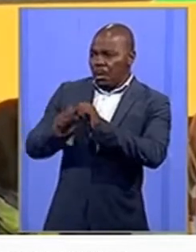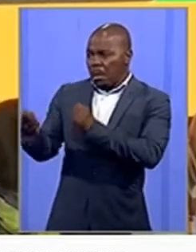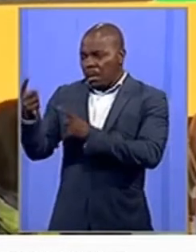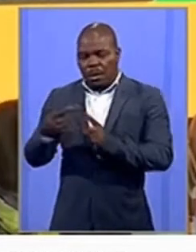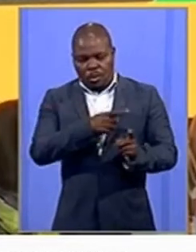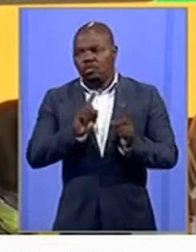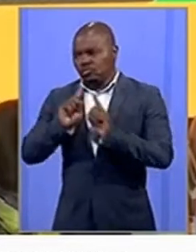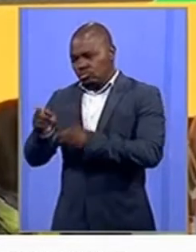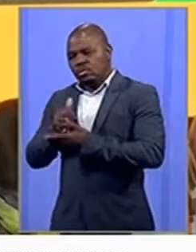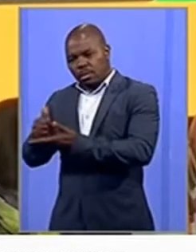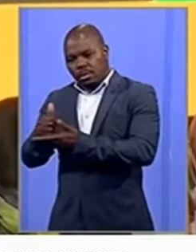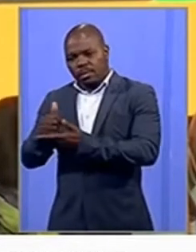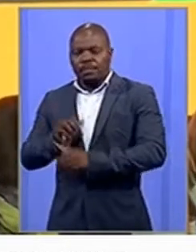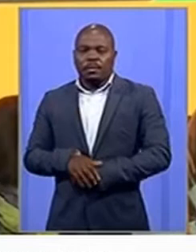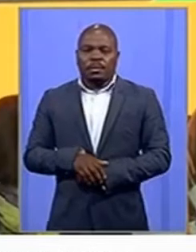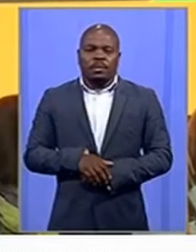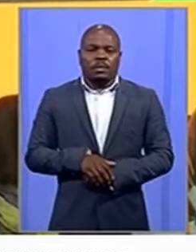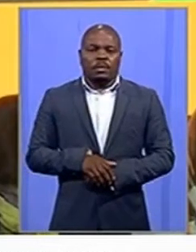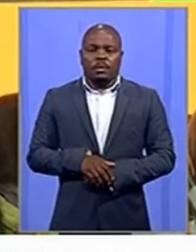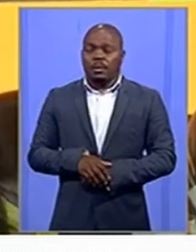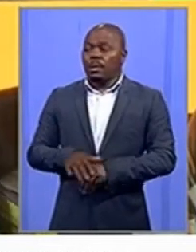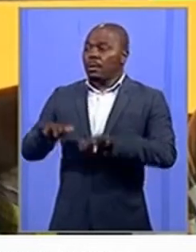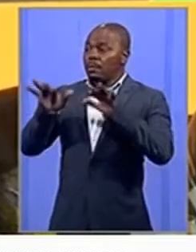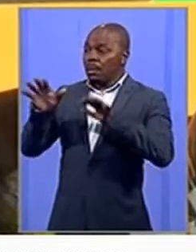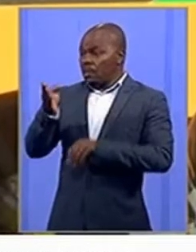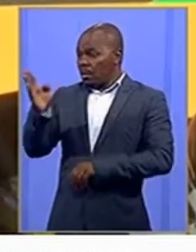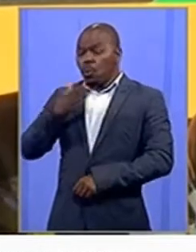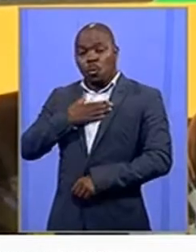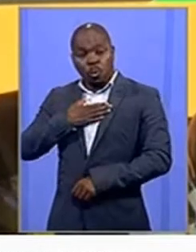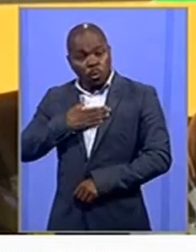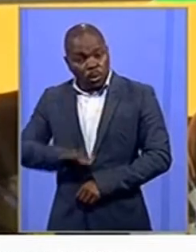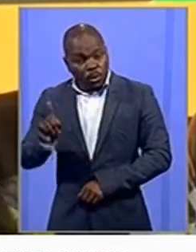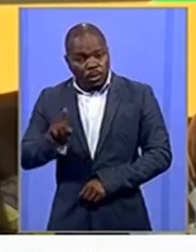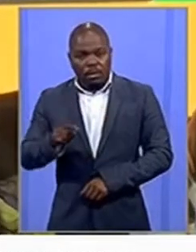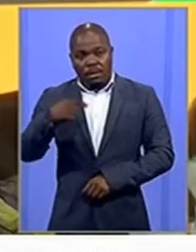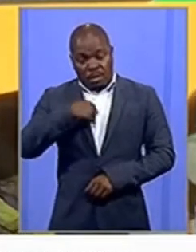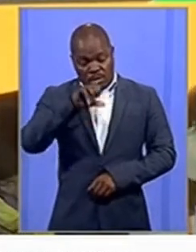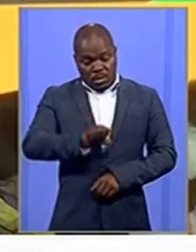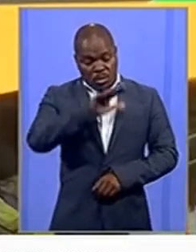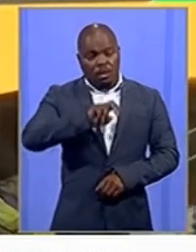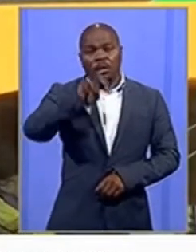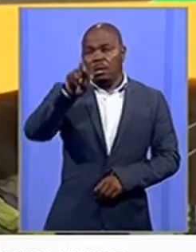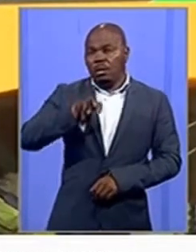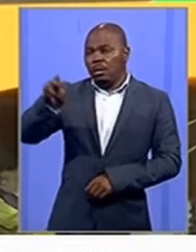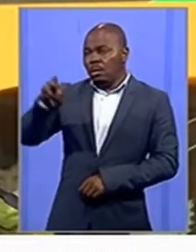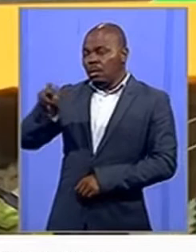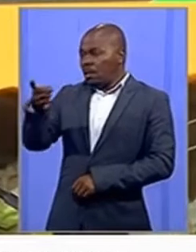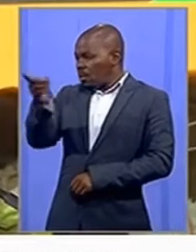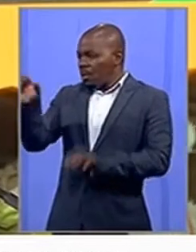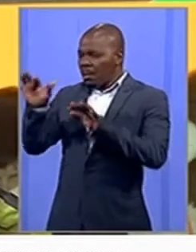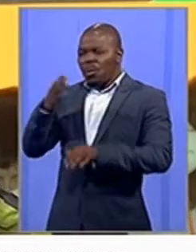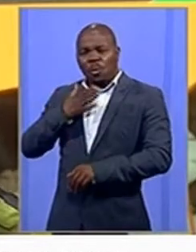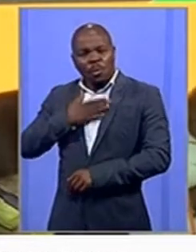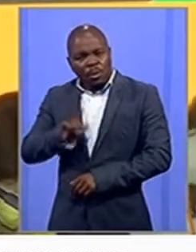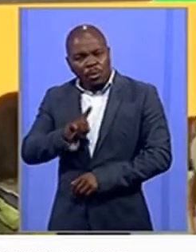arise. And people want, wherever I've gone throughout the country, they want a